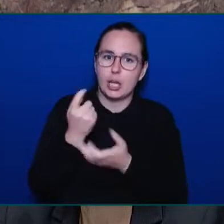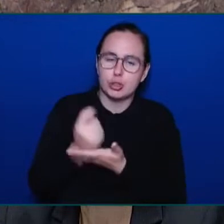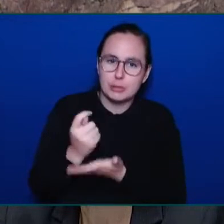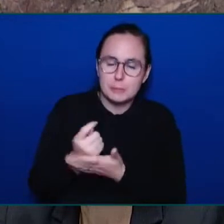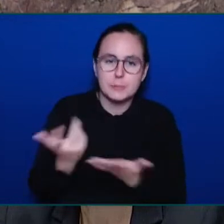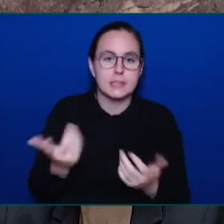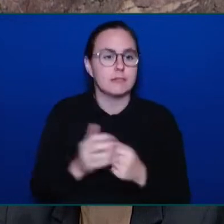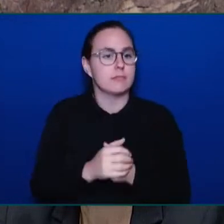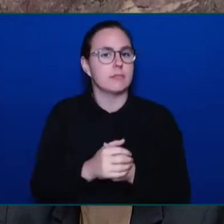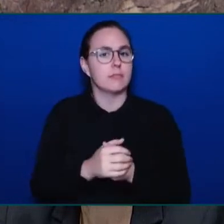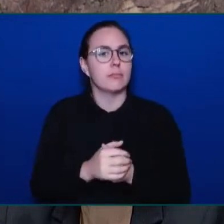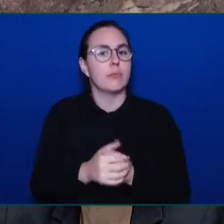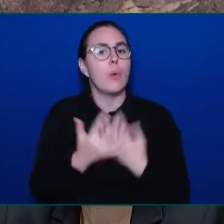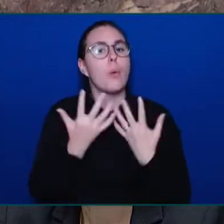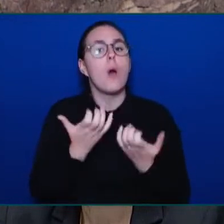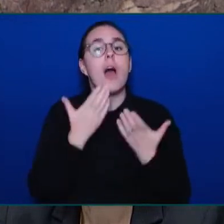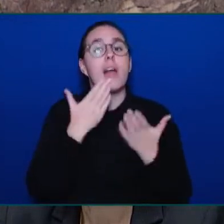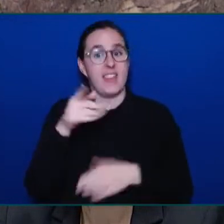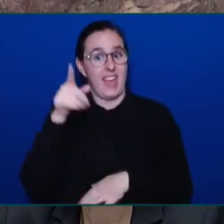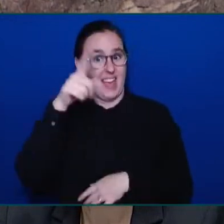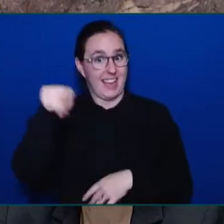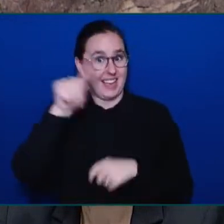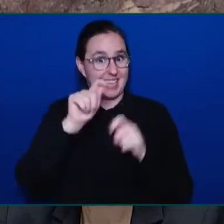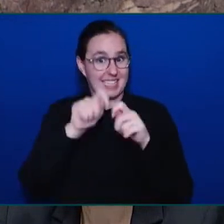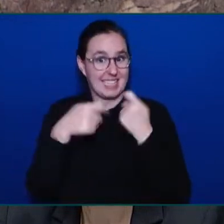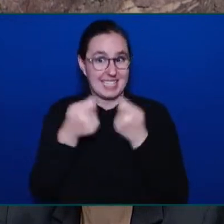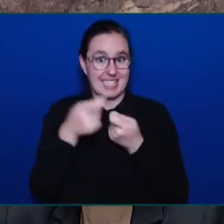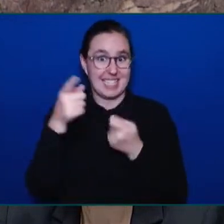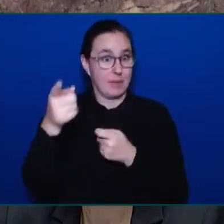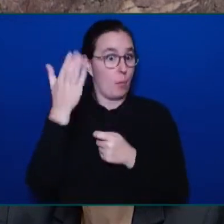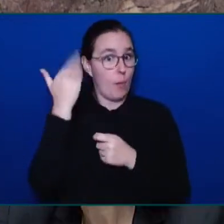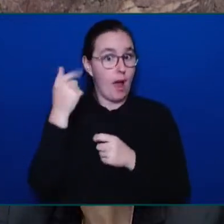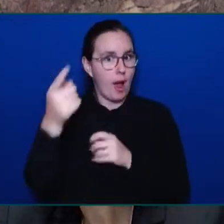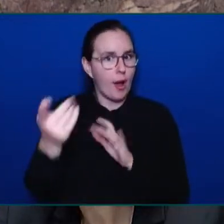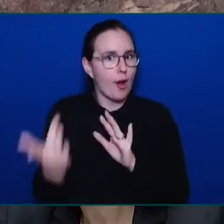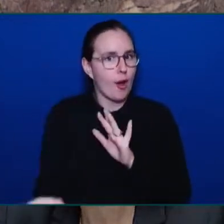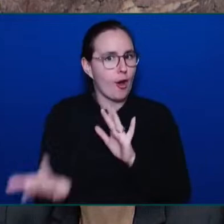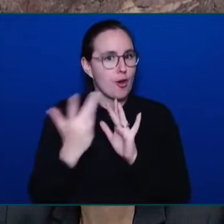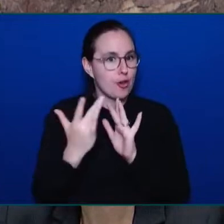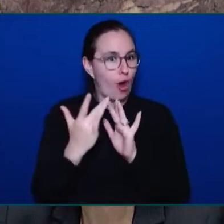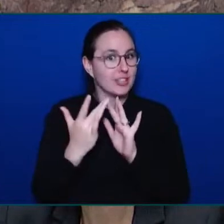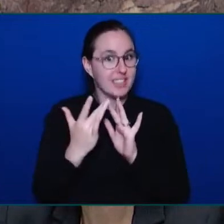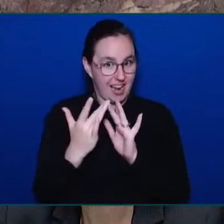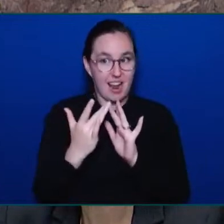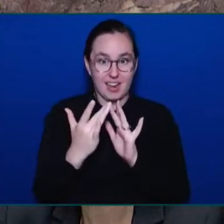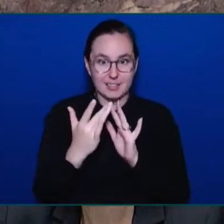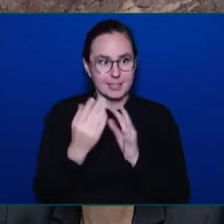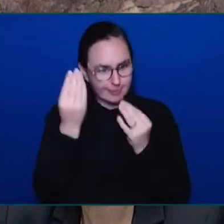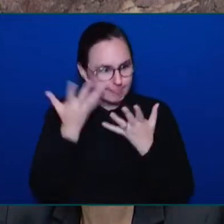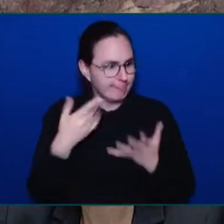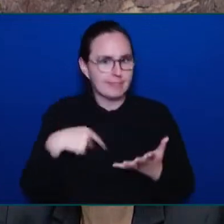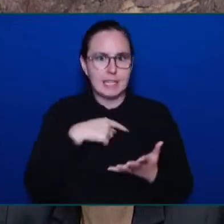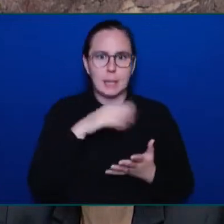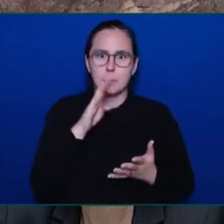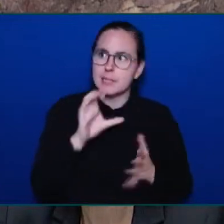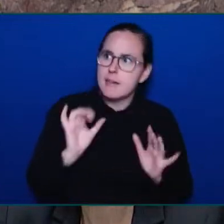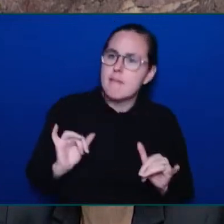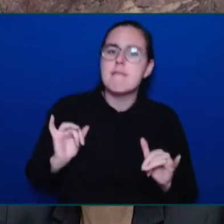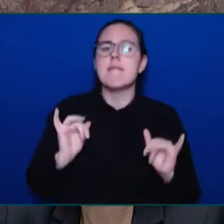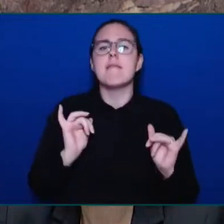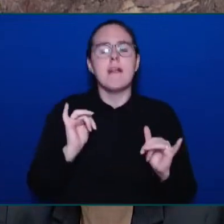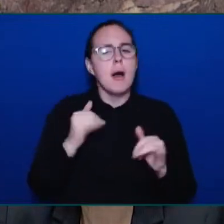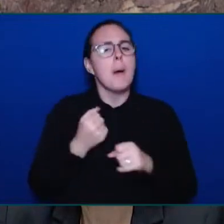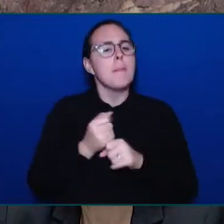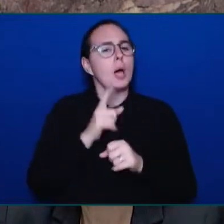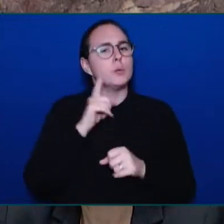team for reaching out right across the province to make sure that people, no matter where they live, get support, encouragement, and